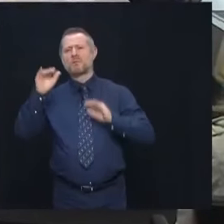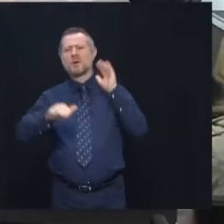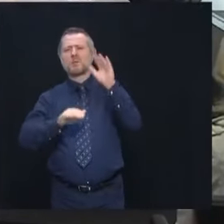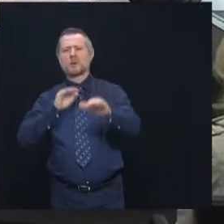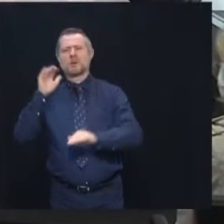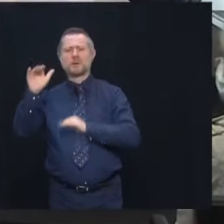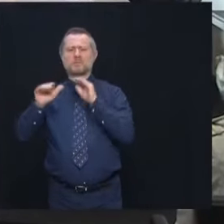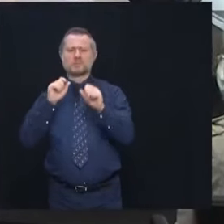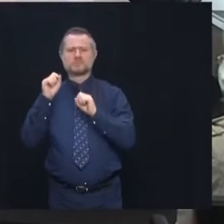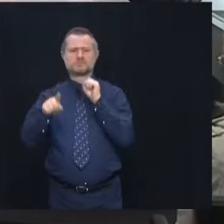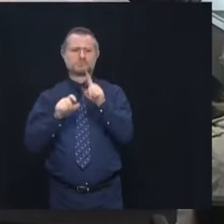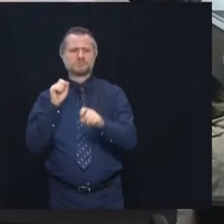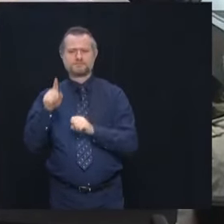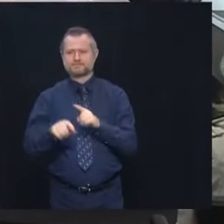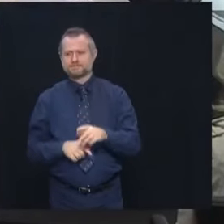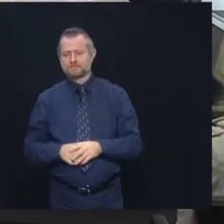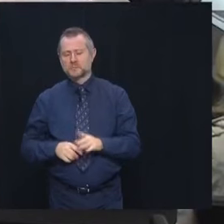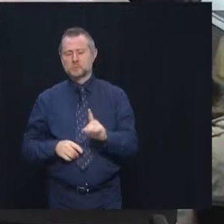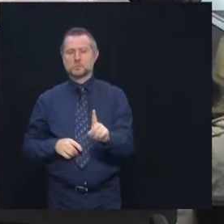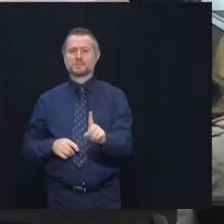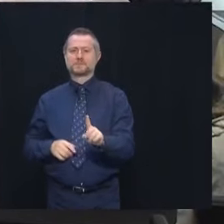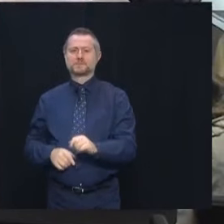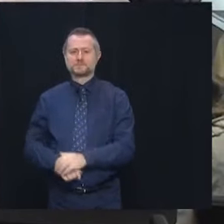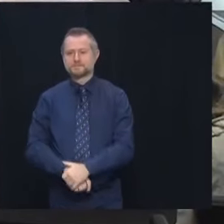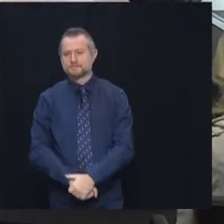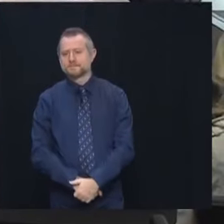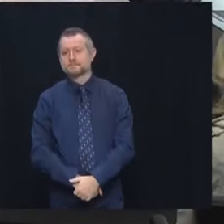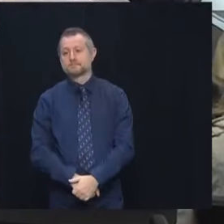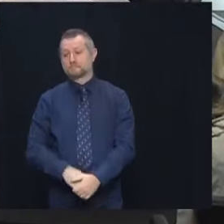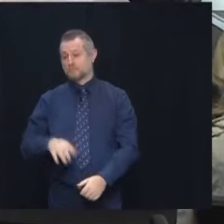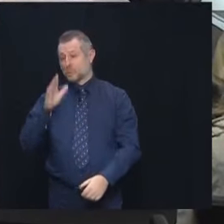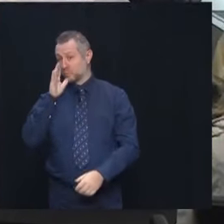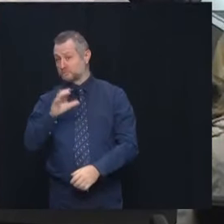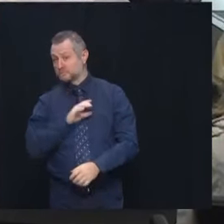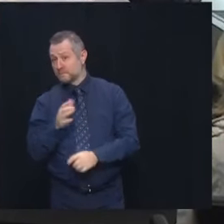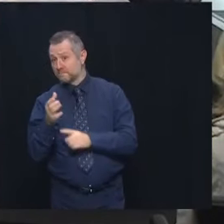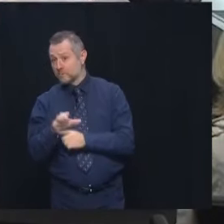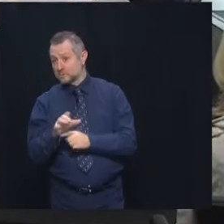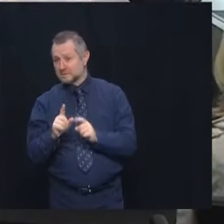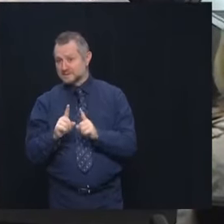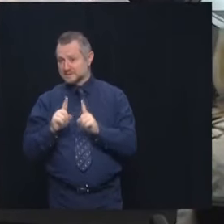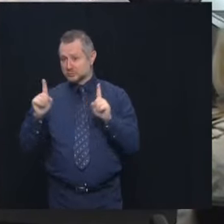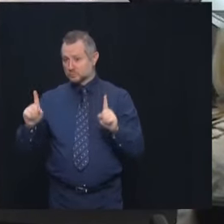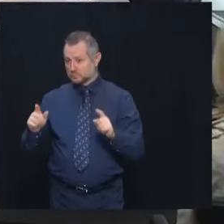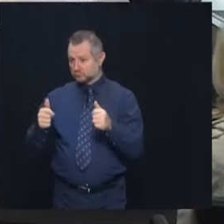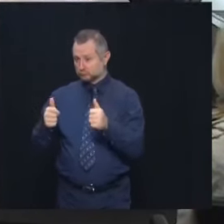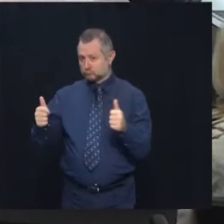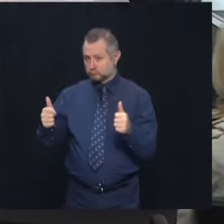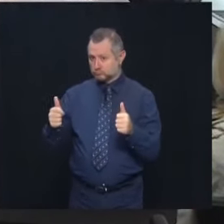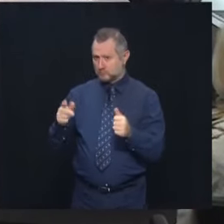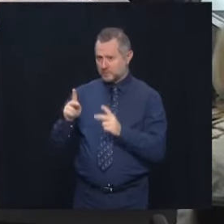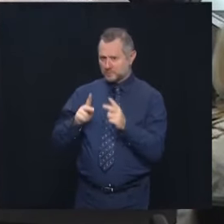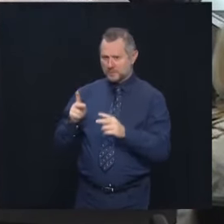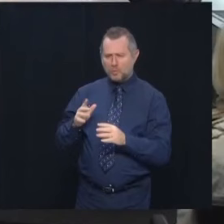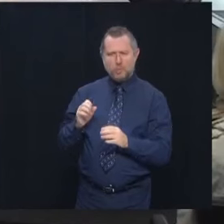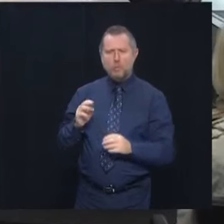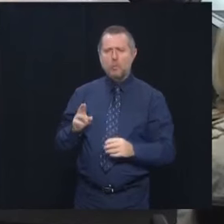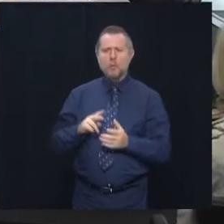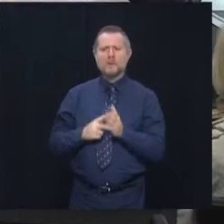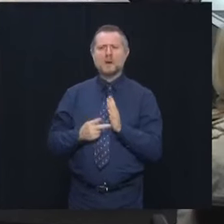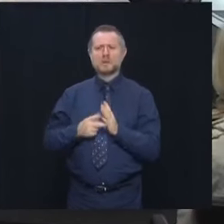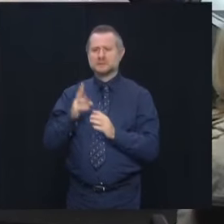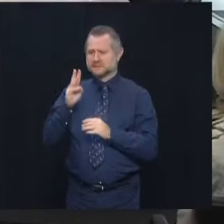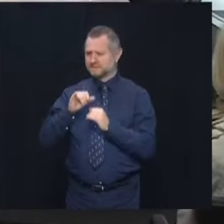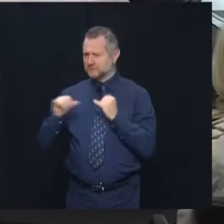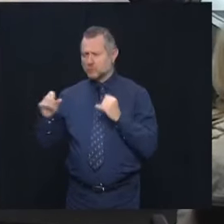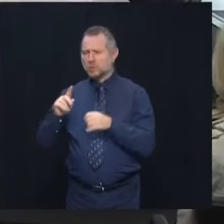Governor, what kind of will the NYPD be involved in enforcing social distancing restrictions among individuals or purely through this task force